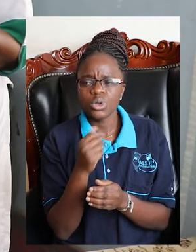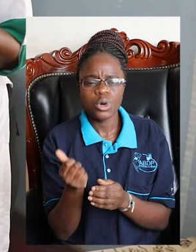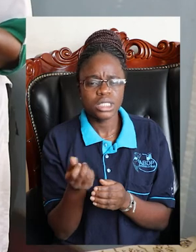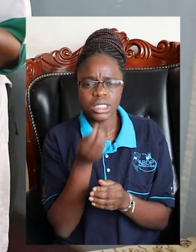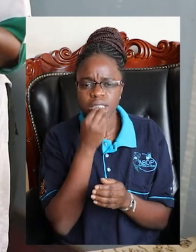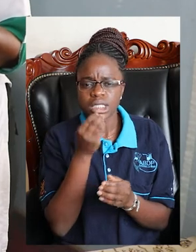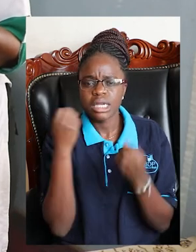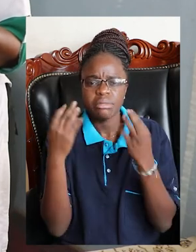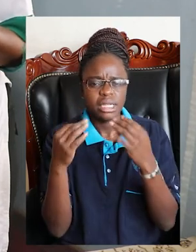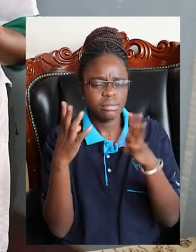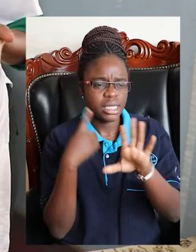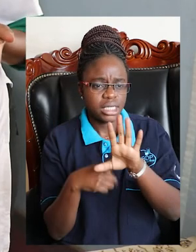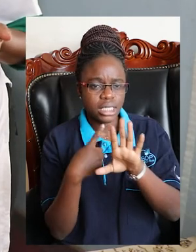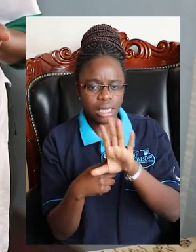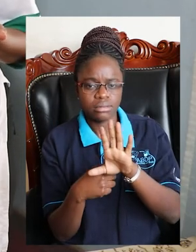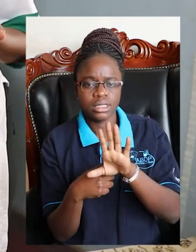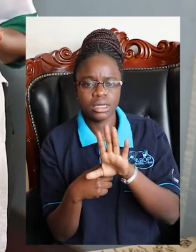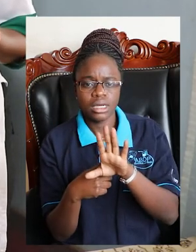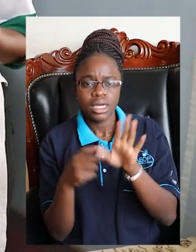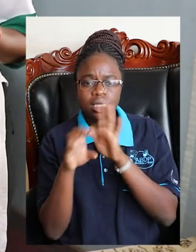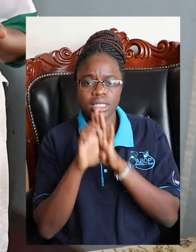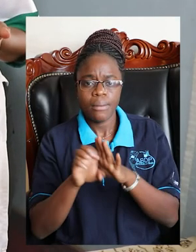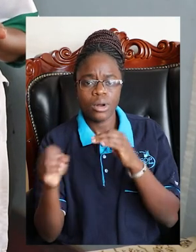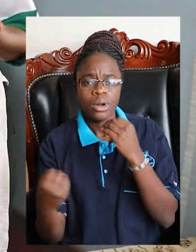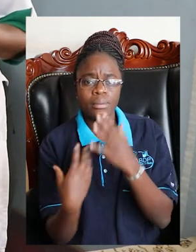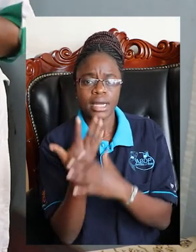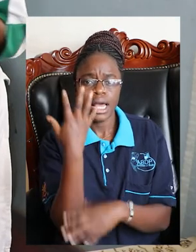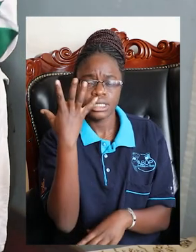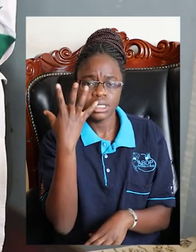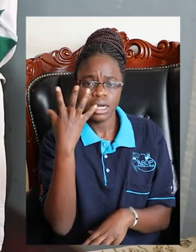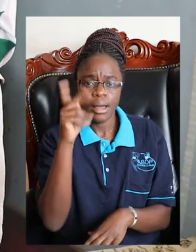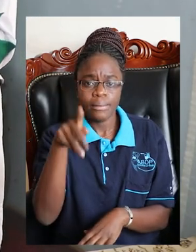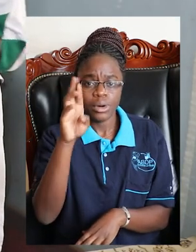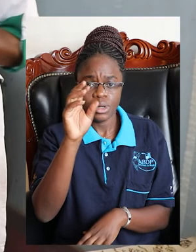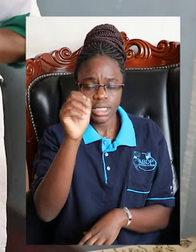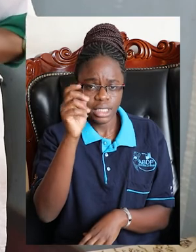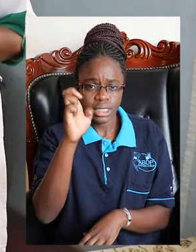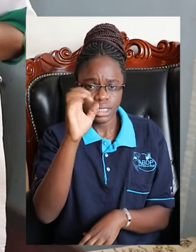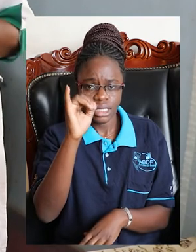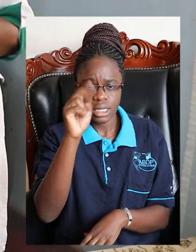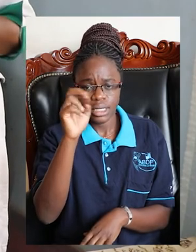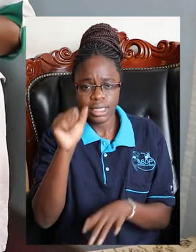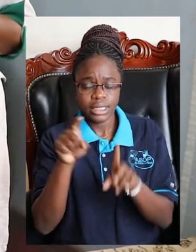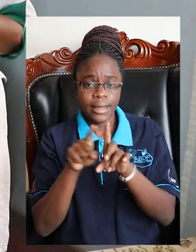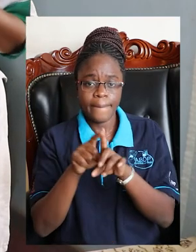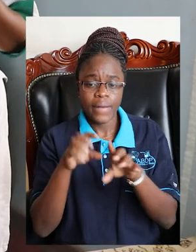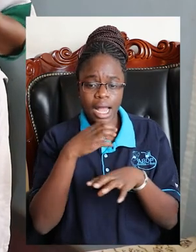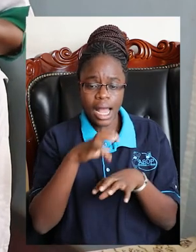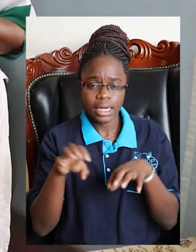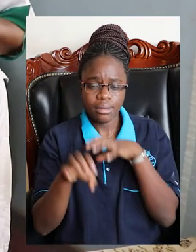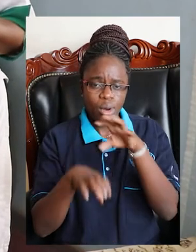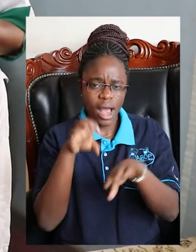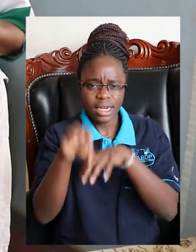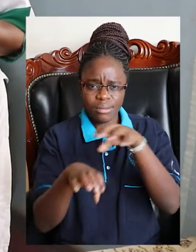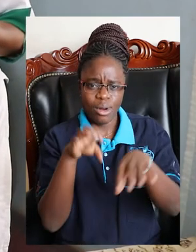on which protein you are eating. Like maybe if you are eating the plant proteins, there'll be a little bit more than there are animal proteins. Why? Because the